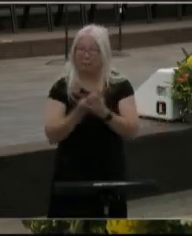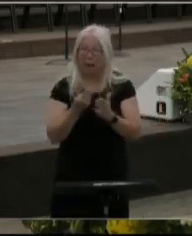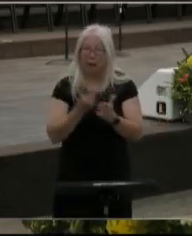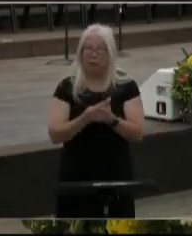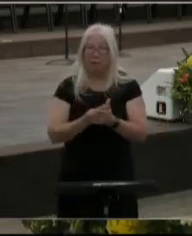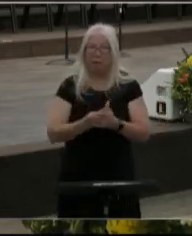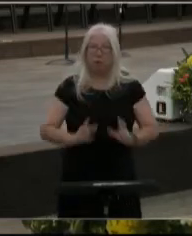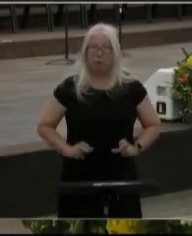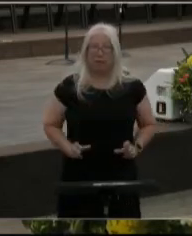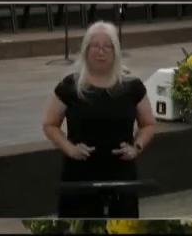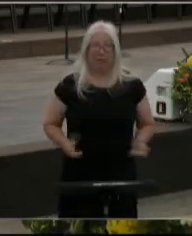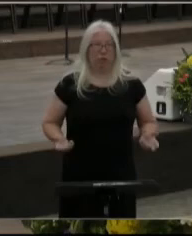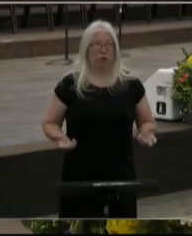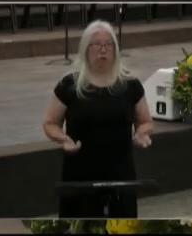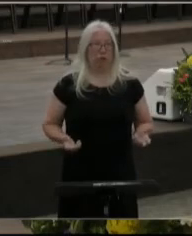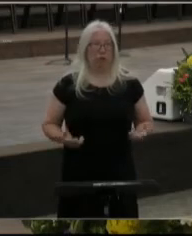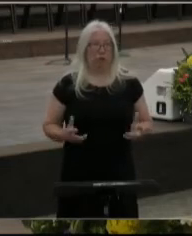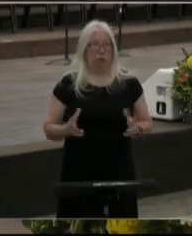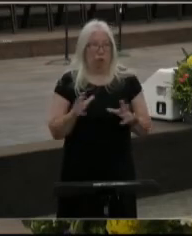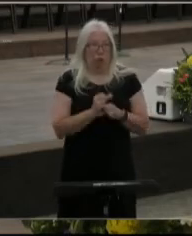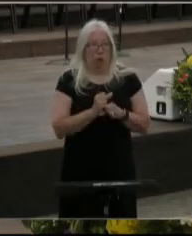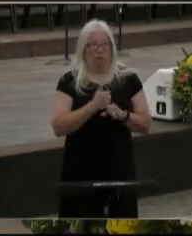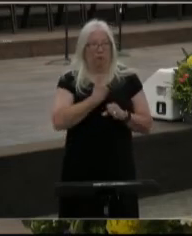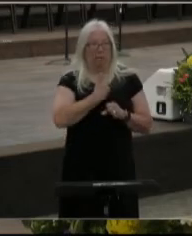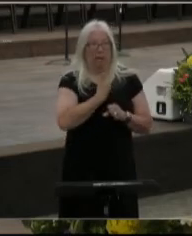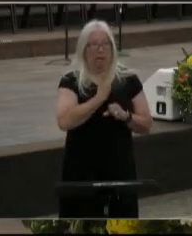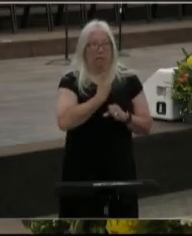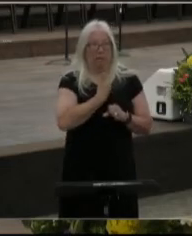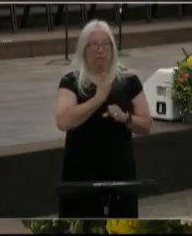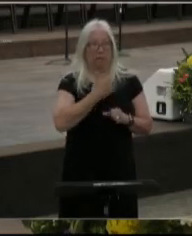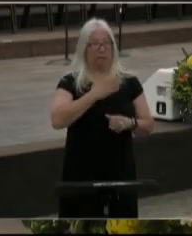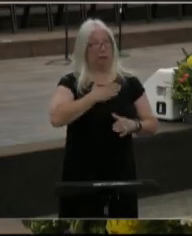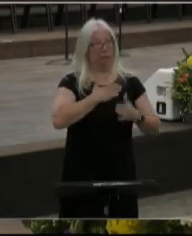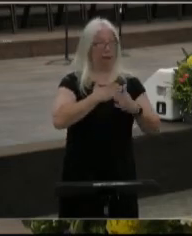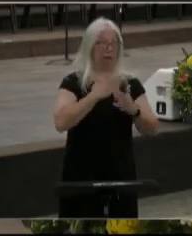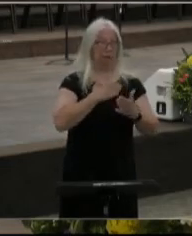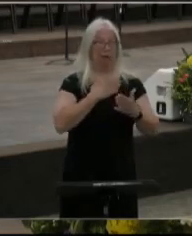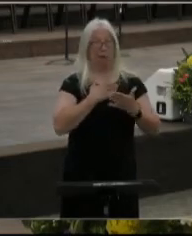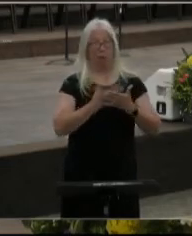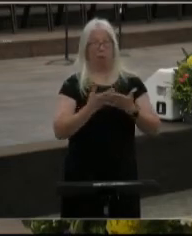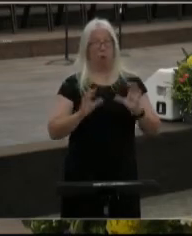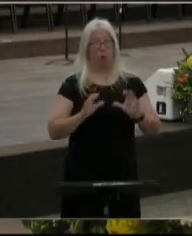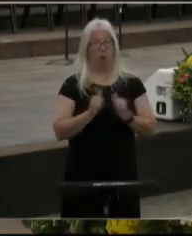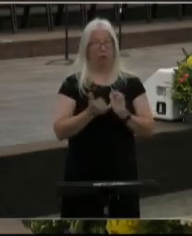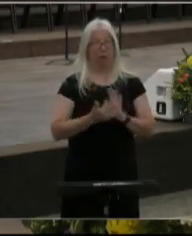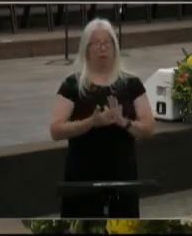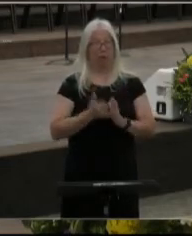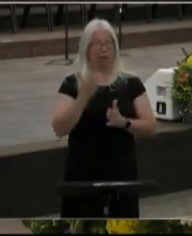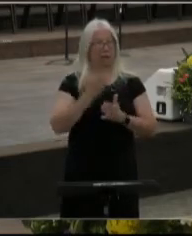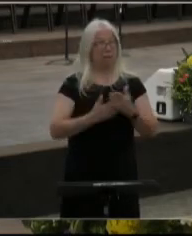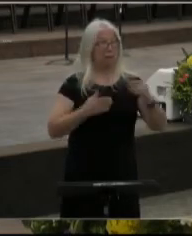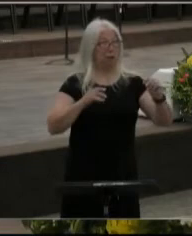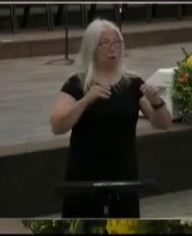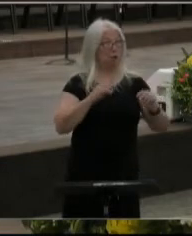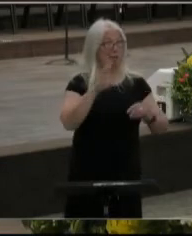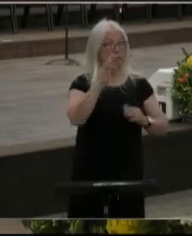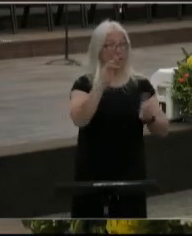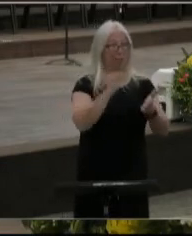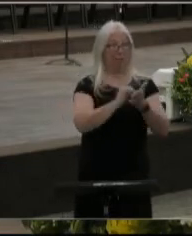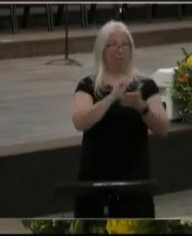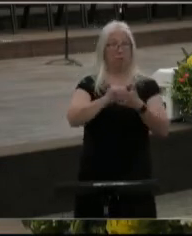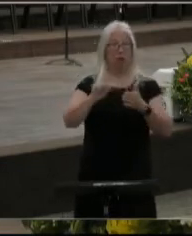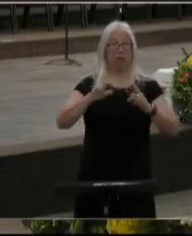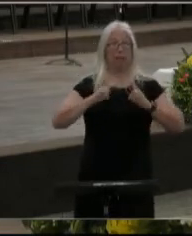because we're selfish. We got to hoard it up for ourselves. It's my money. It's what I want to do with it. Somebody goes on a